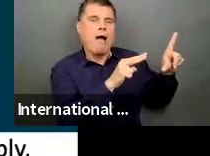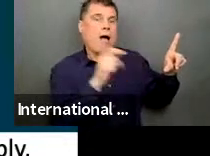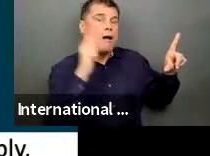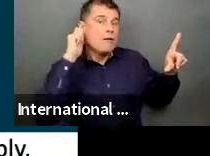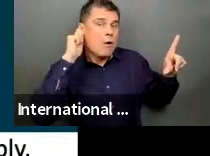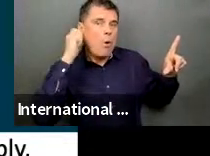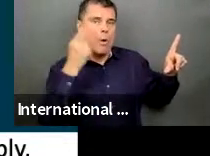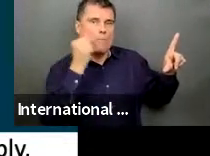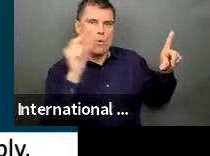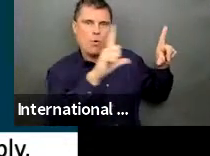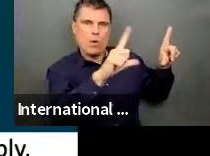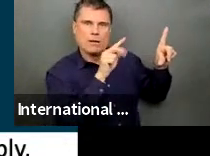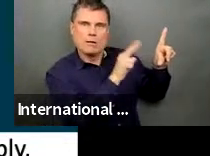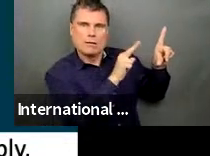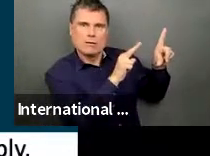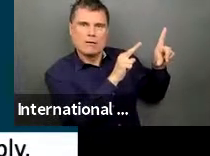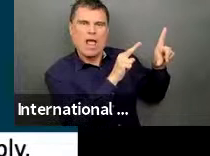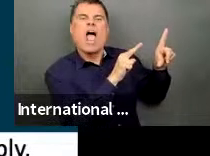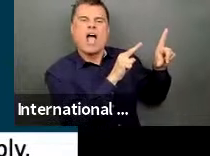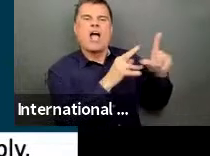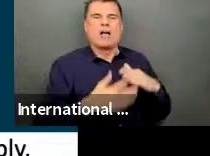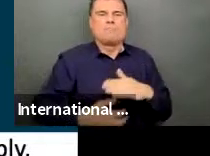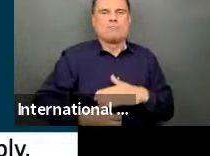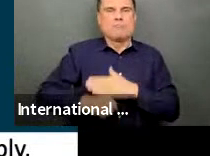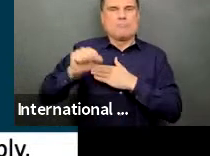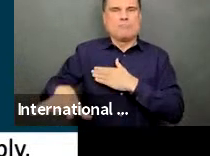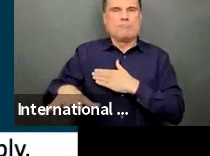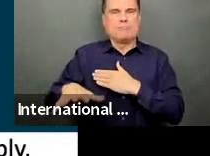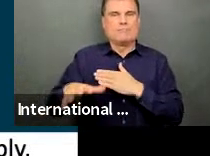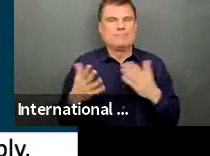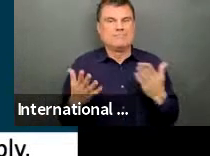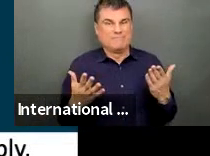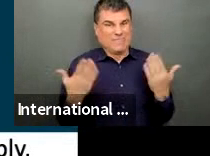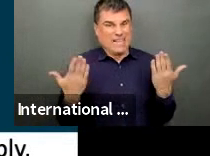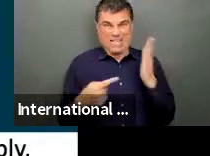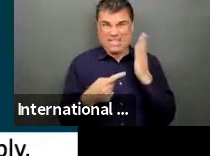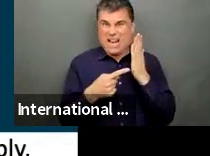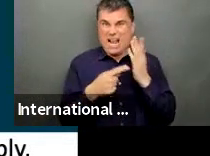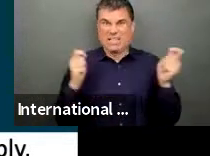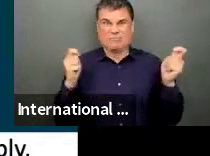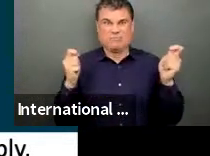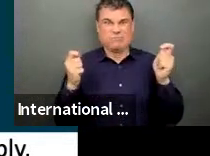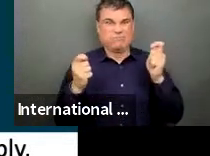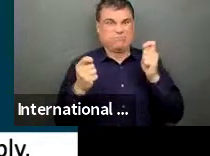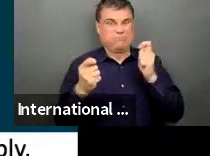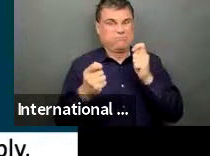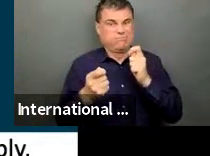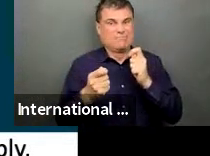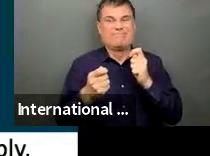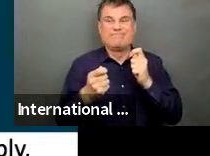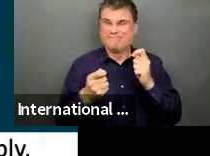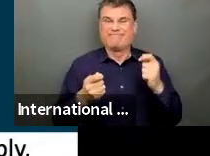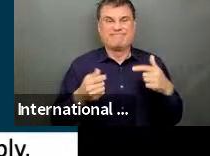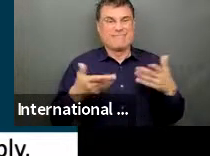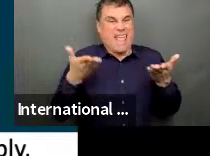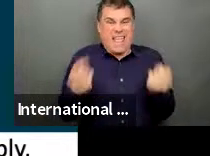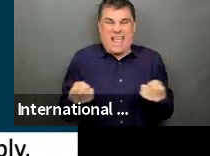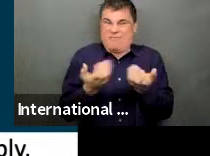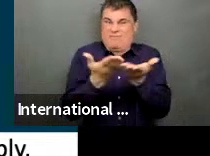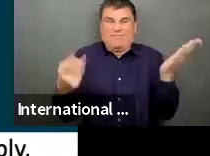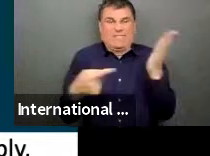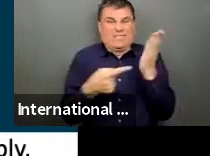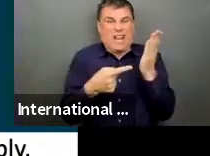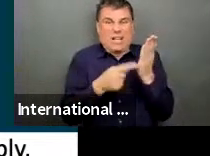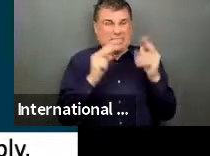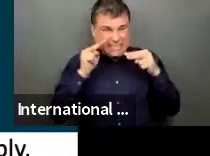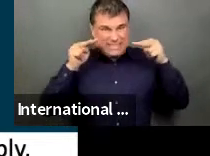any change or any positive development on that front. For fertility, it is the same. Fertility is coming